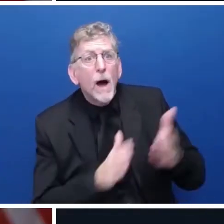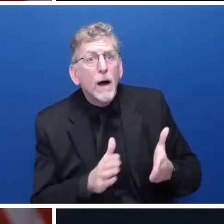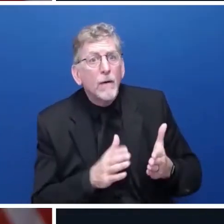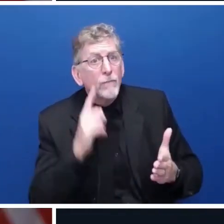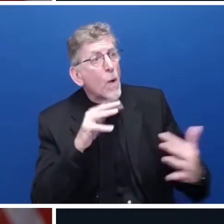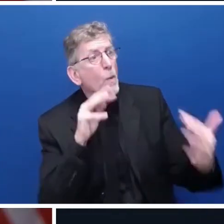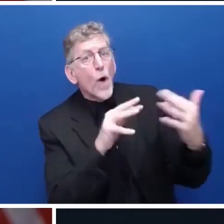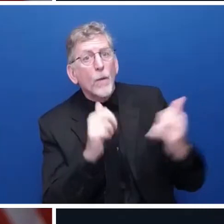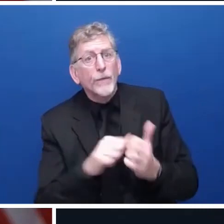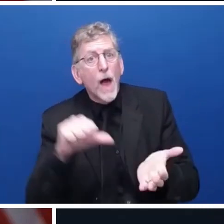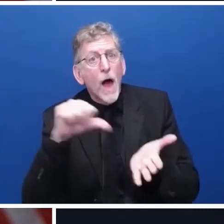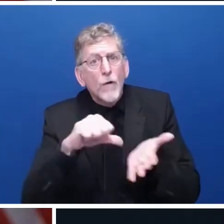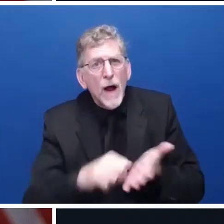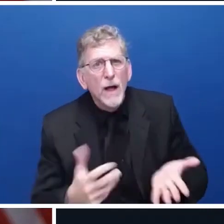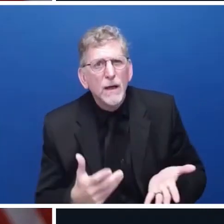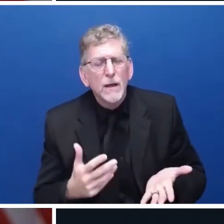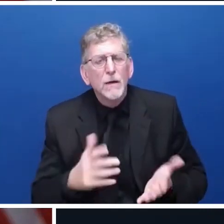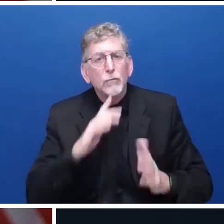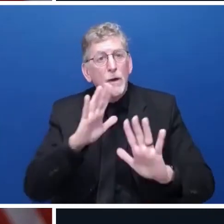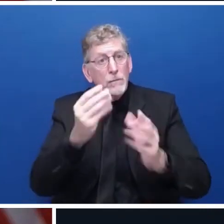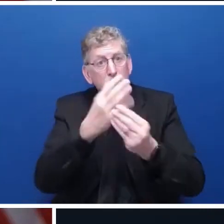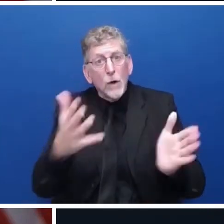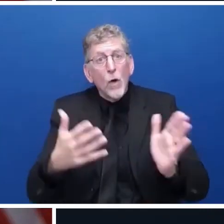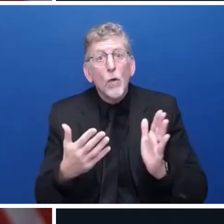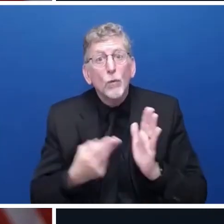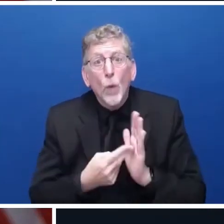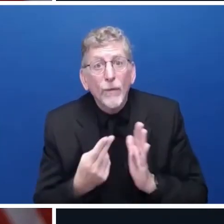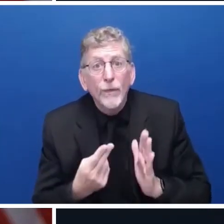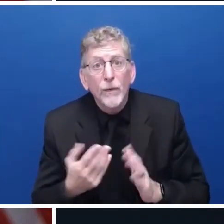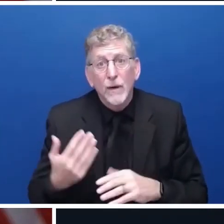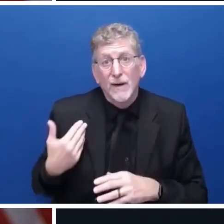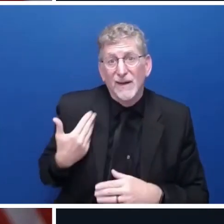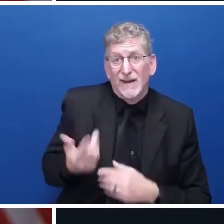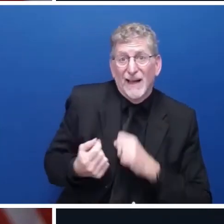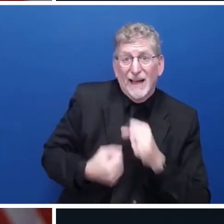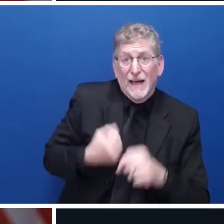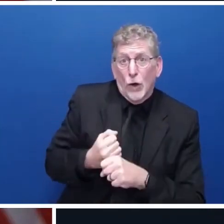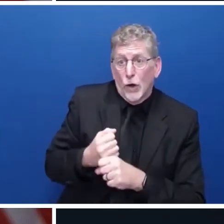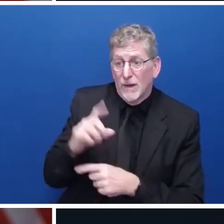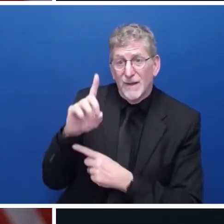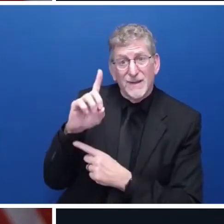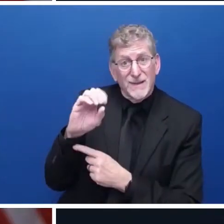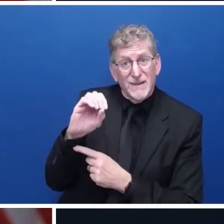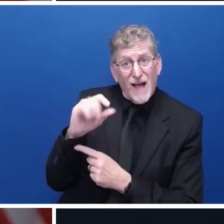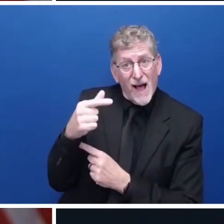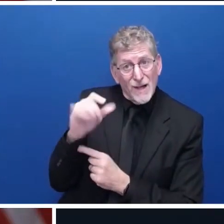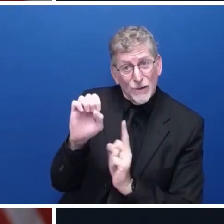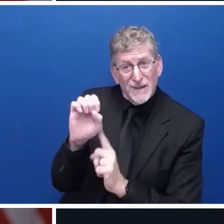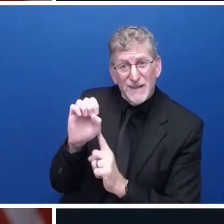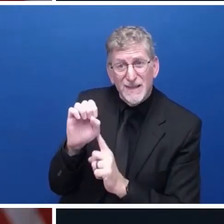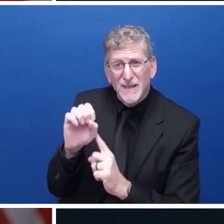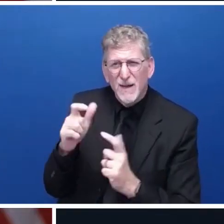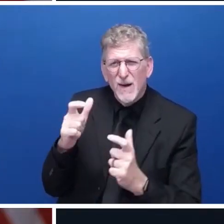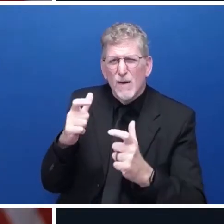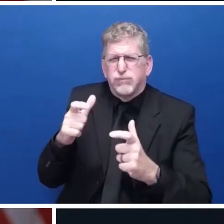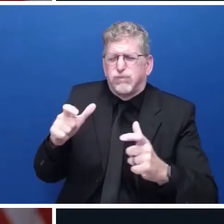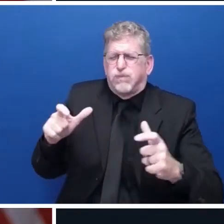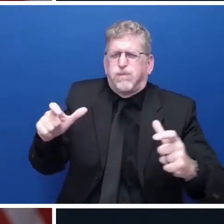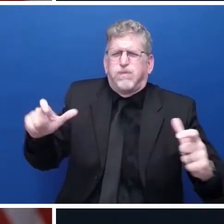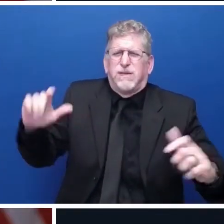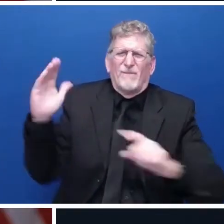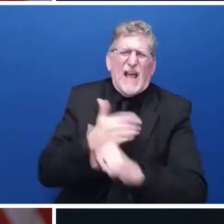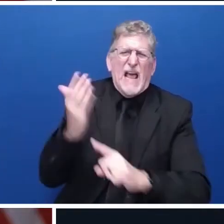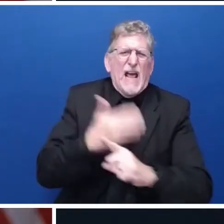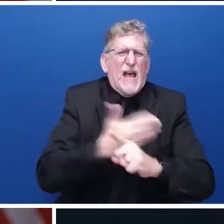appointment of deeply unserious people to our nation's most serious positions, our president has endangered the